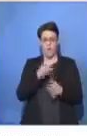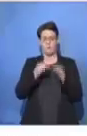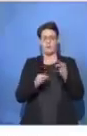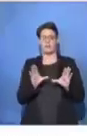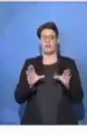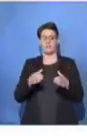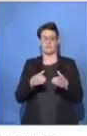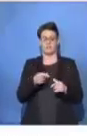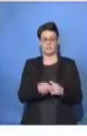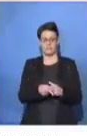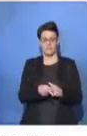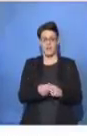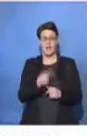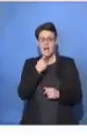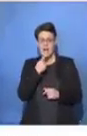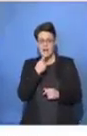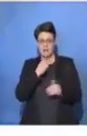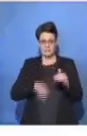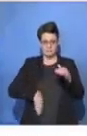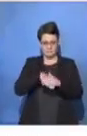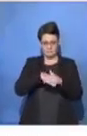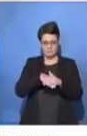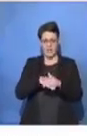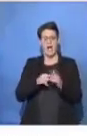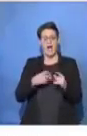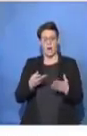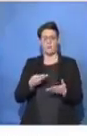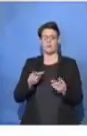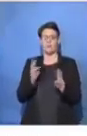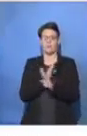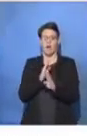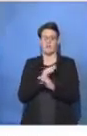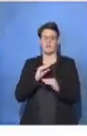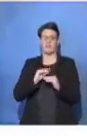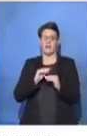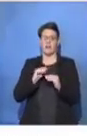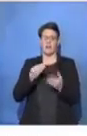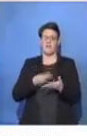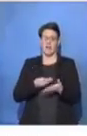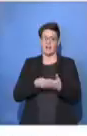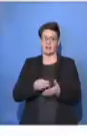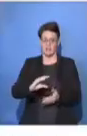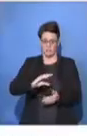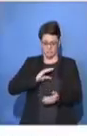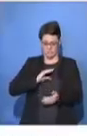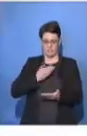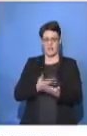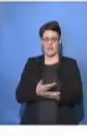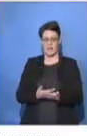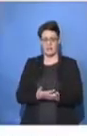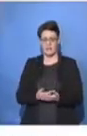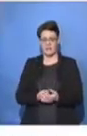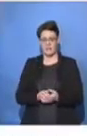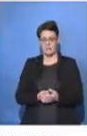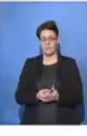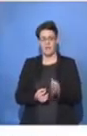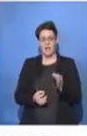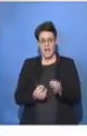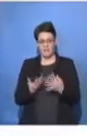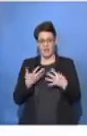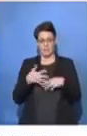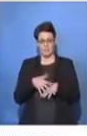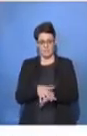parties and places caps on the amount of private funding that a party can receive. When